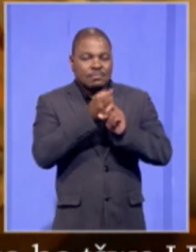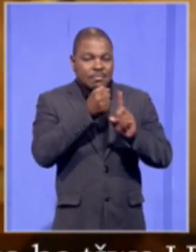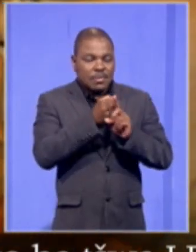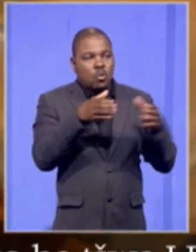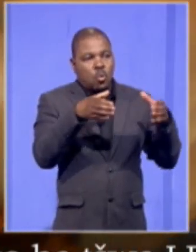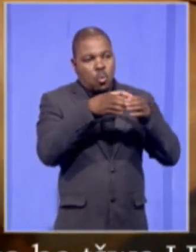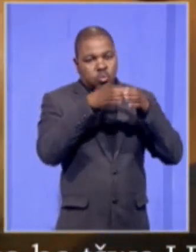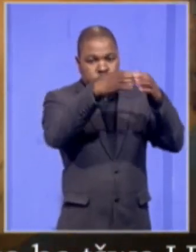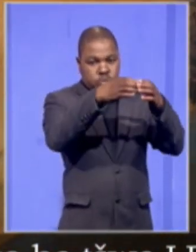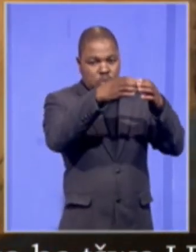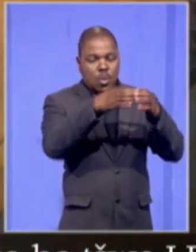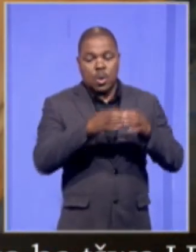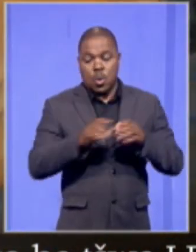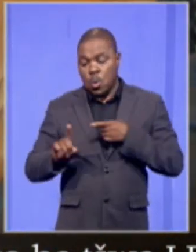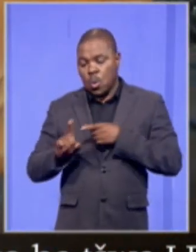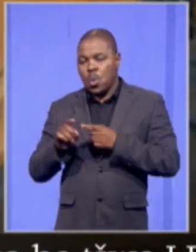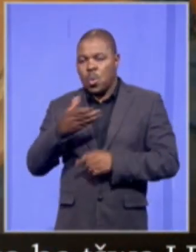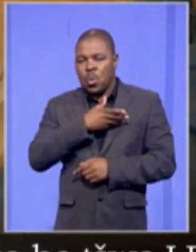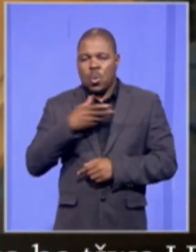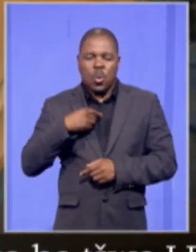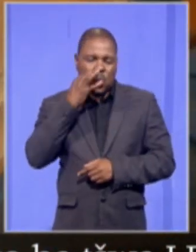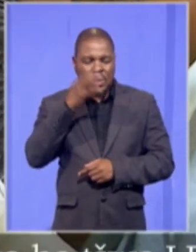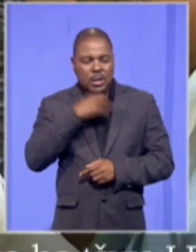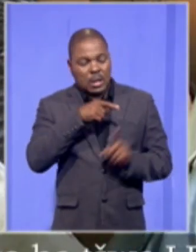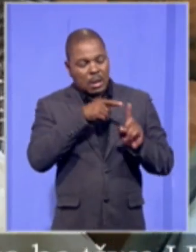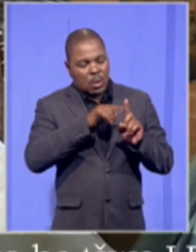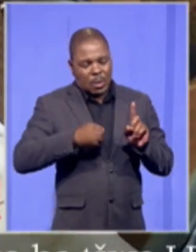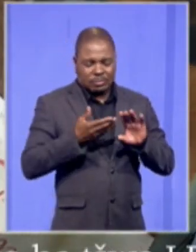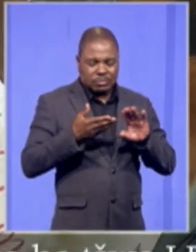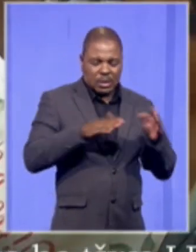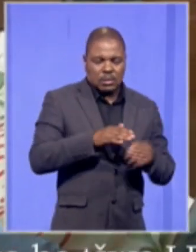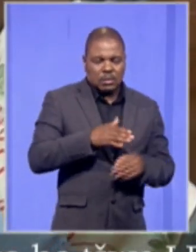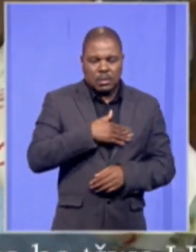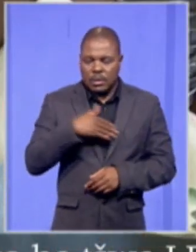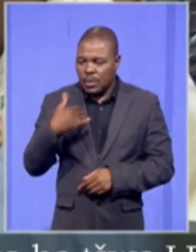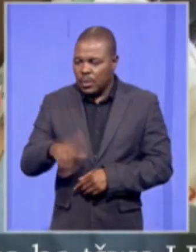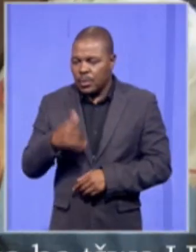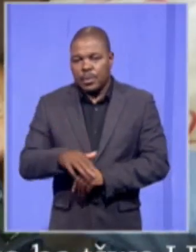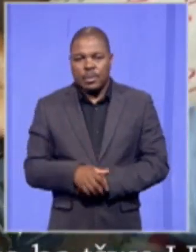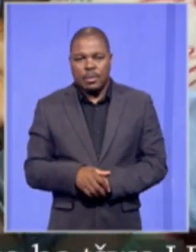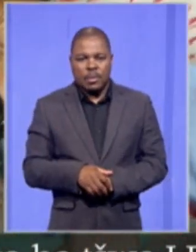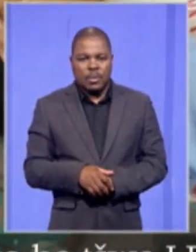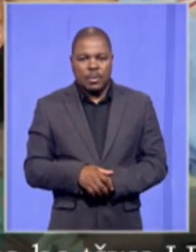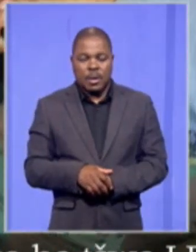loso lwa gagwe le mo utlwisitse botlhoko thata. Always ke tsena ka montlone